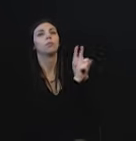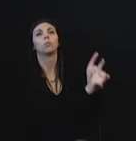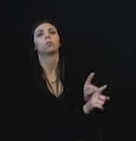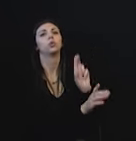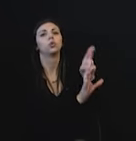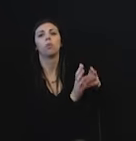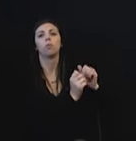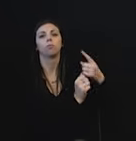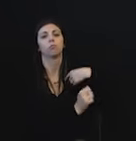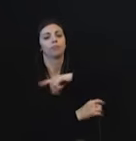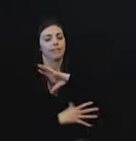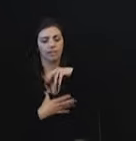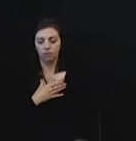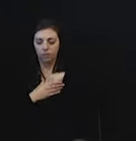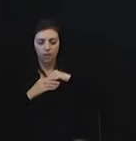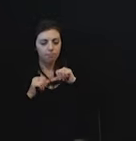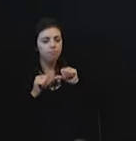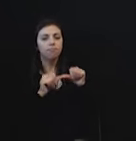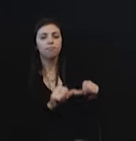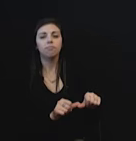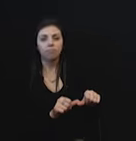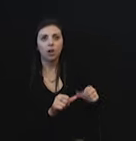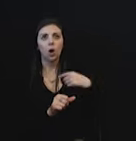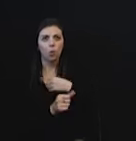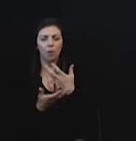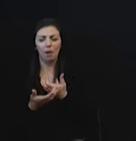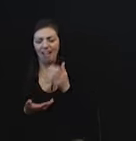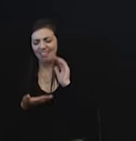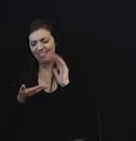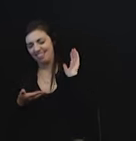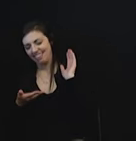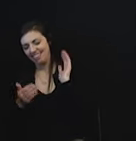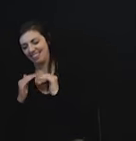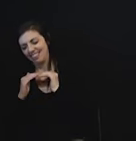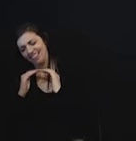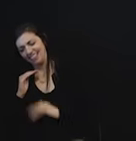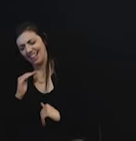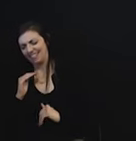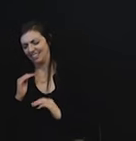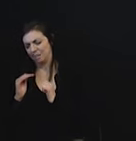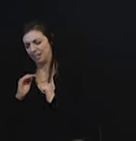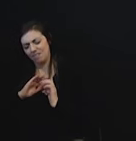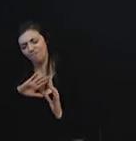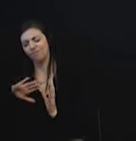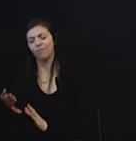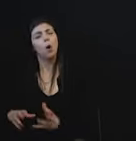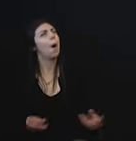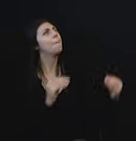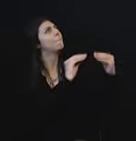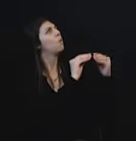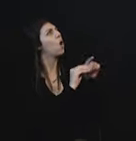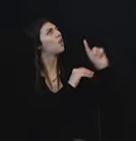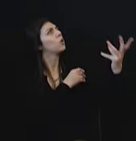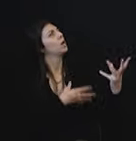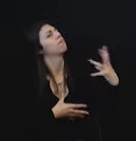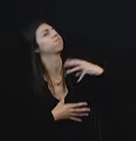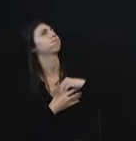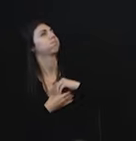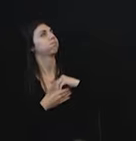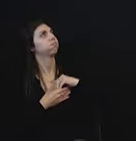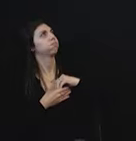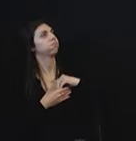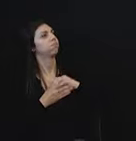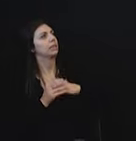We want more of you and less of us, God. More of you and less of us. Guide us. Guide us, guide us. We